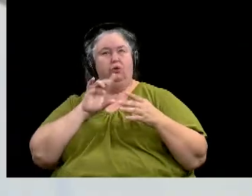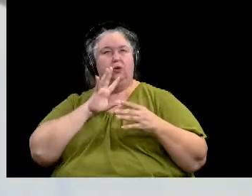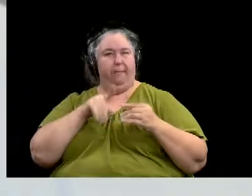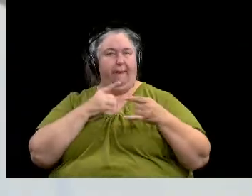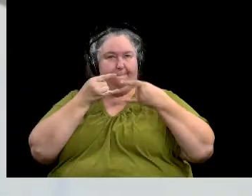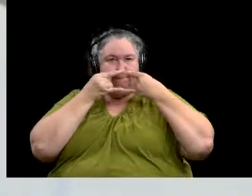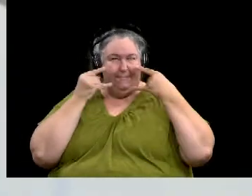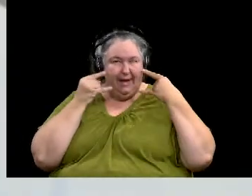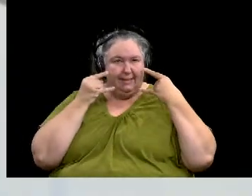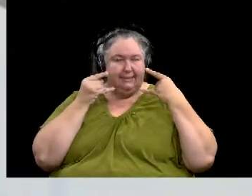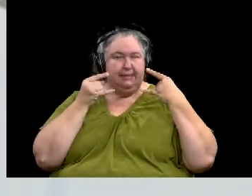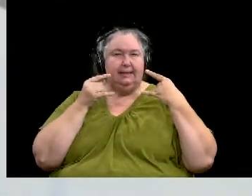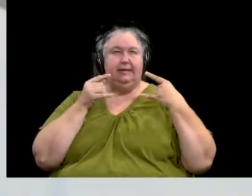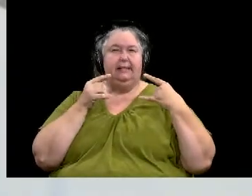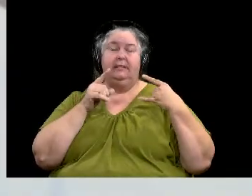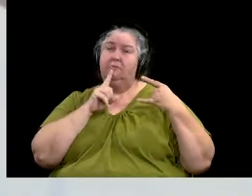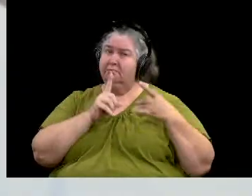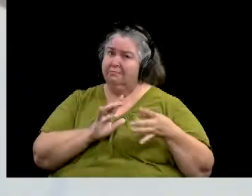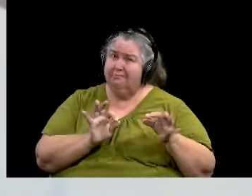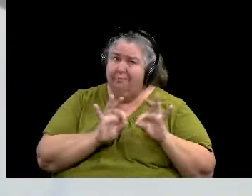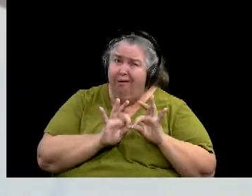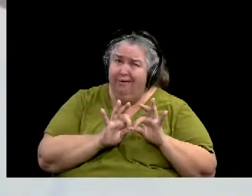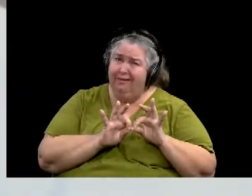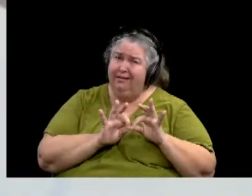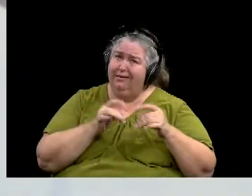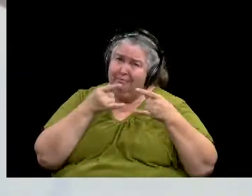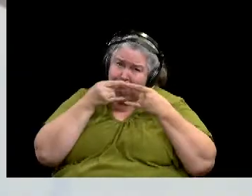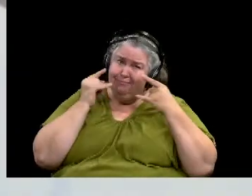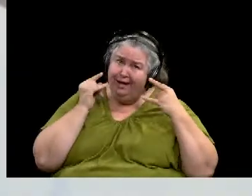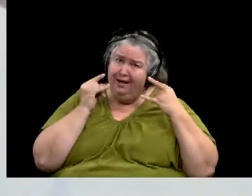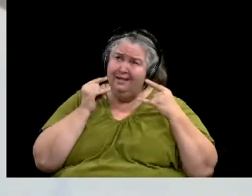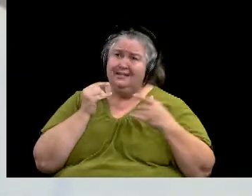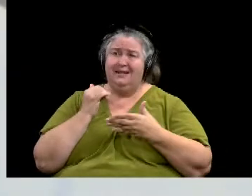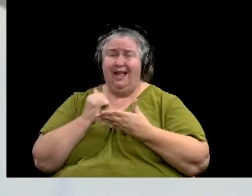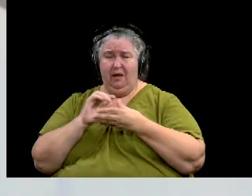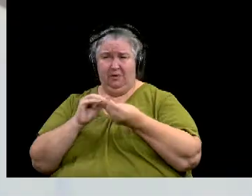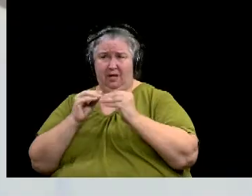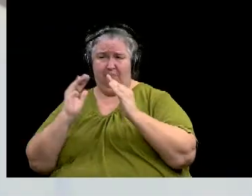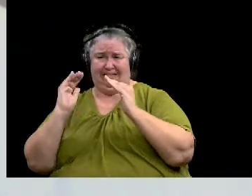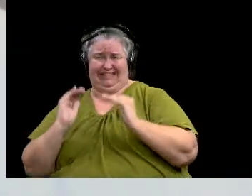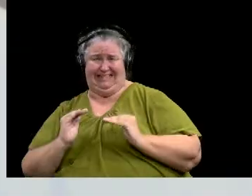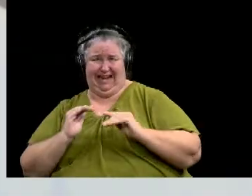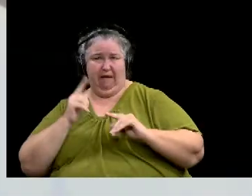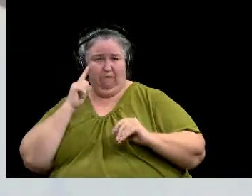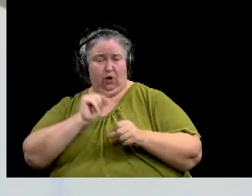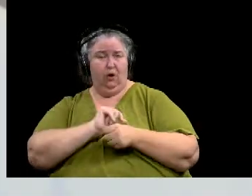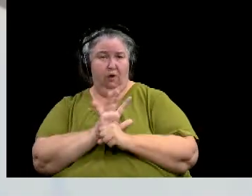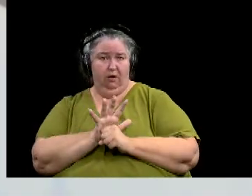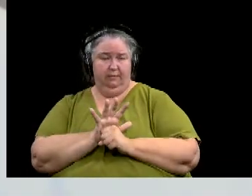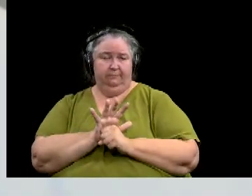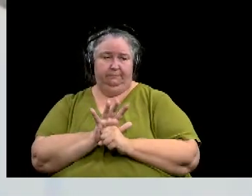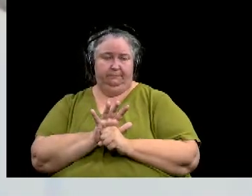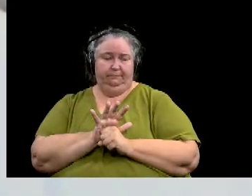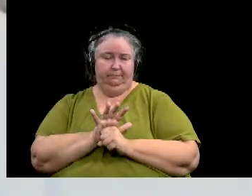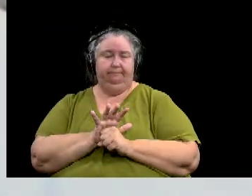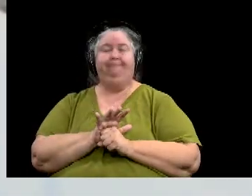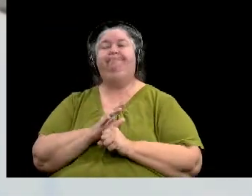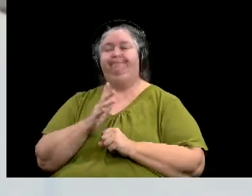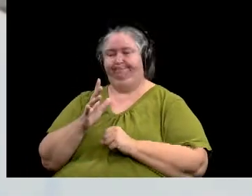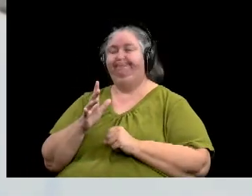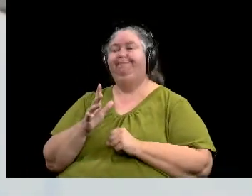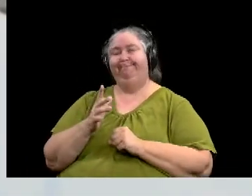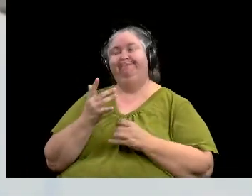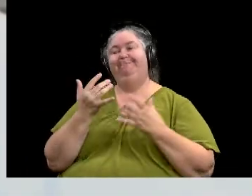keep the numbers down for COVID, it also has, at this point, the additional benefit